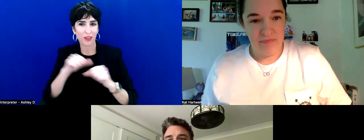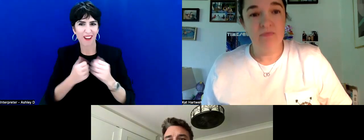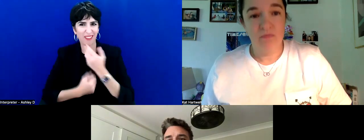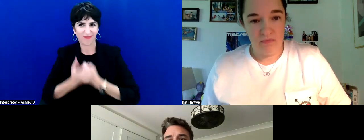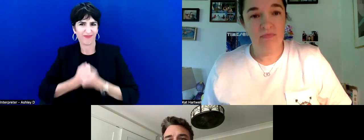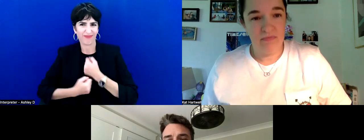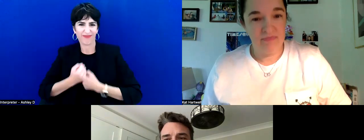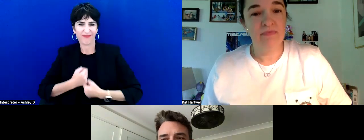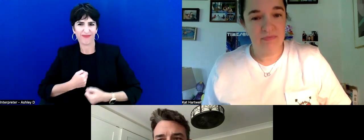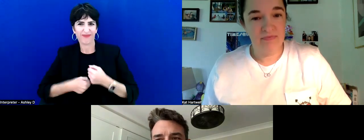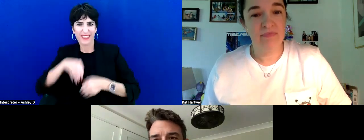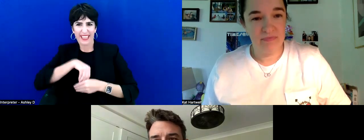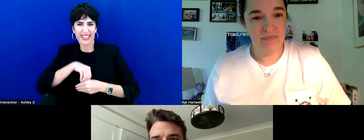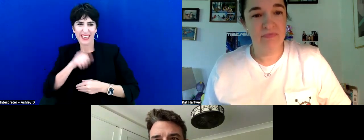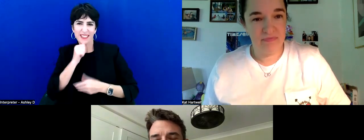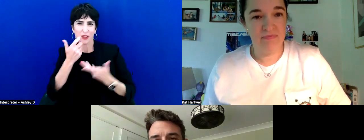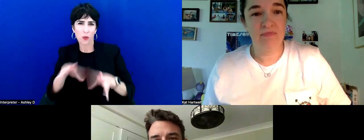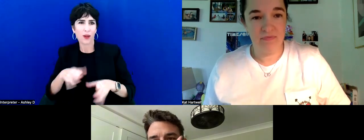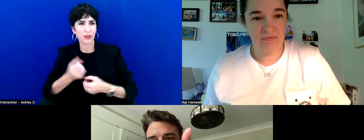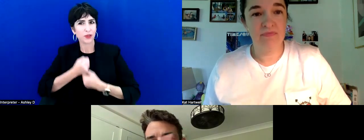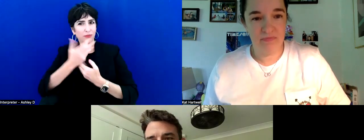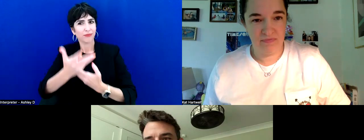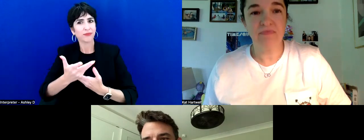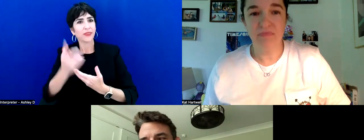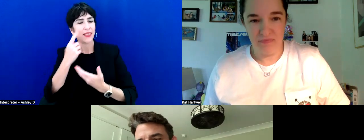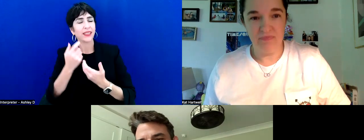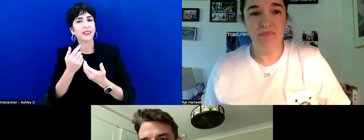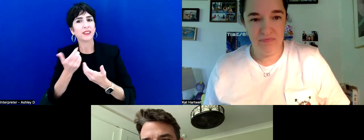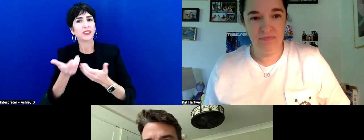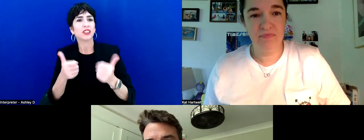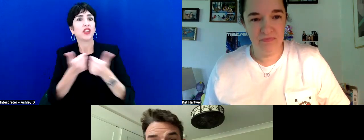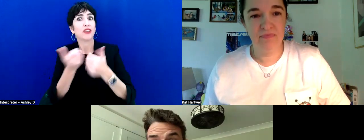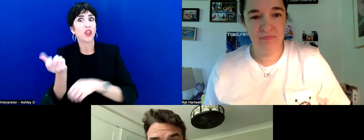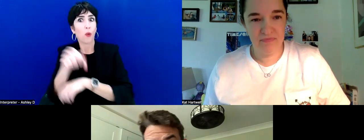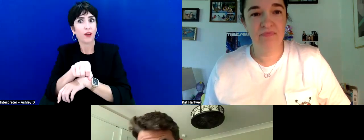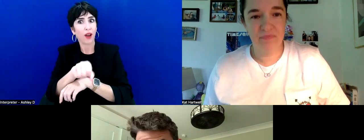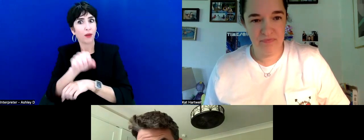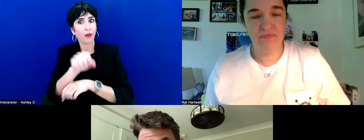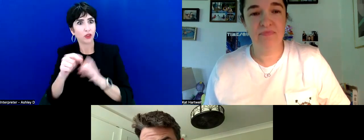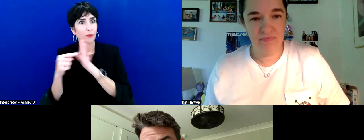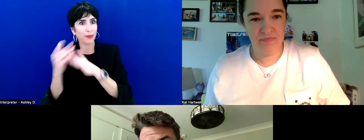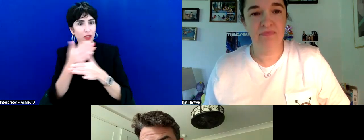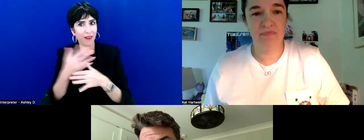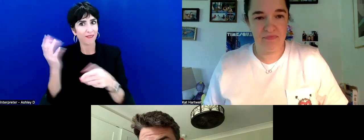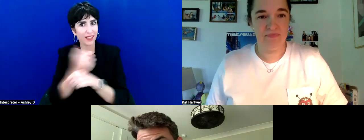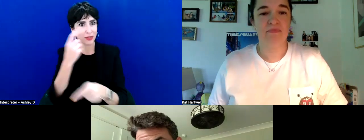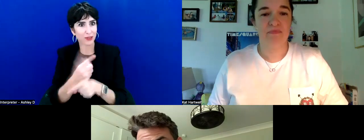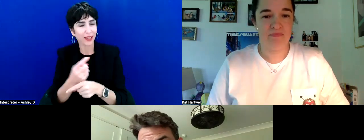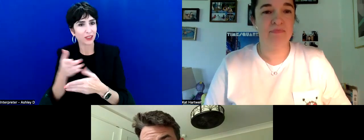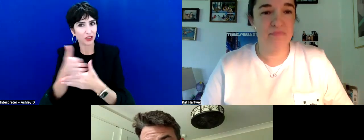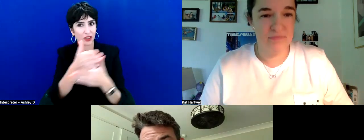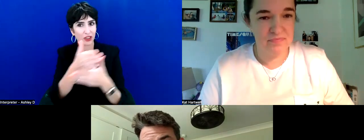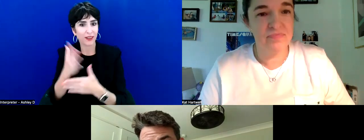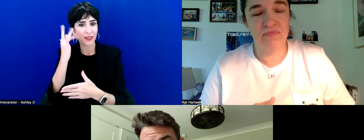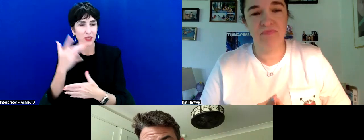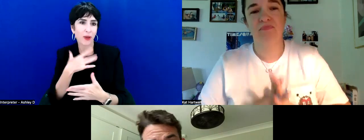kept hidden or kept secret. And I think challenges that we overcome should be shared. Victories that we have should be shared, right? And I mean, that's what I